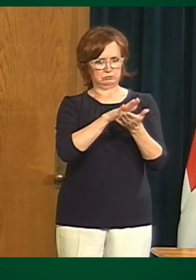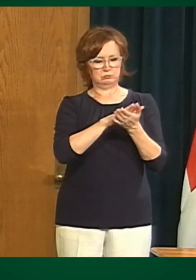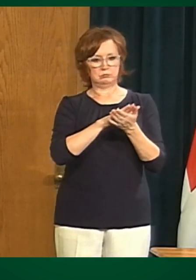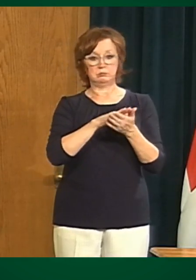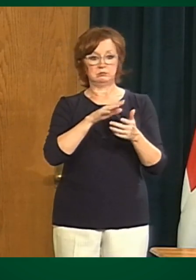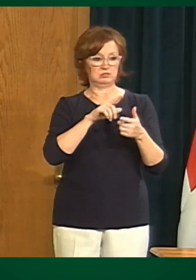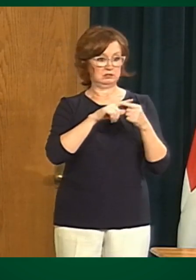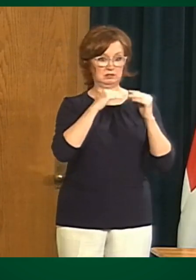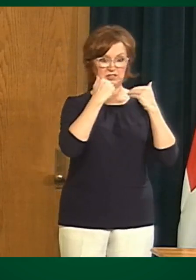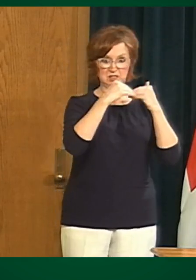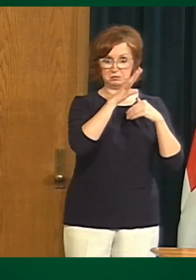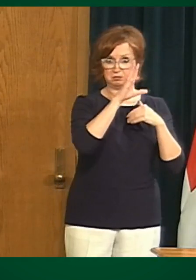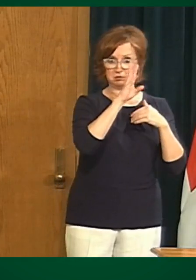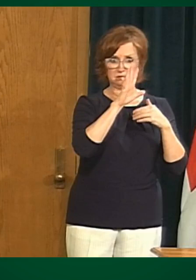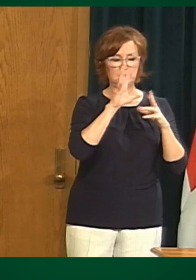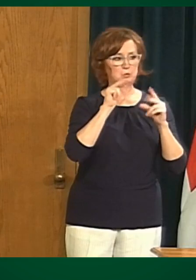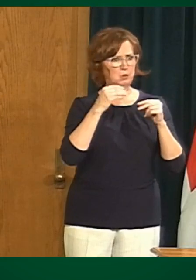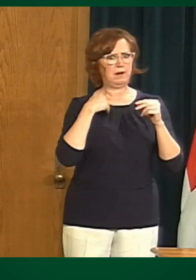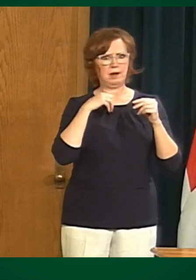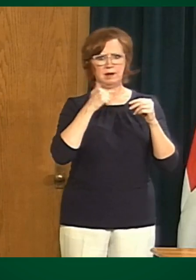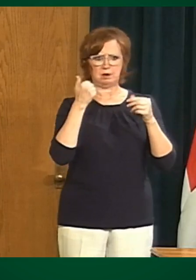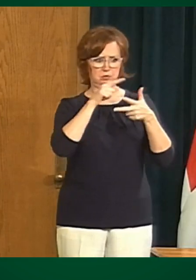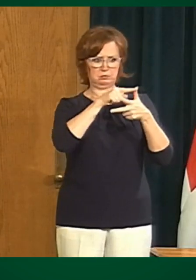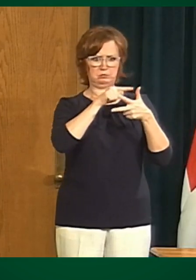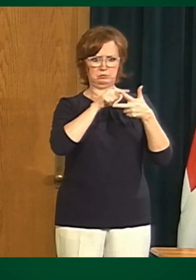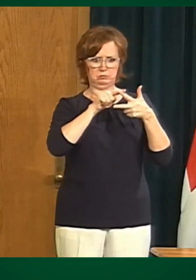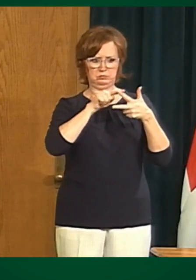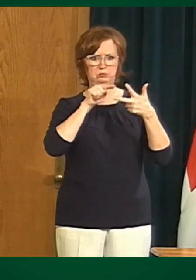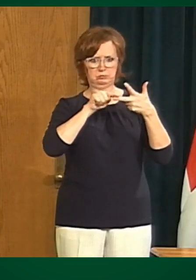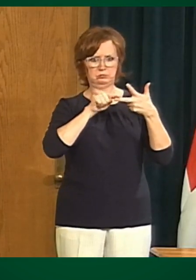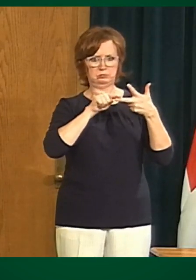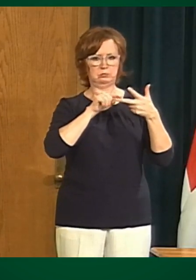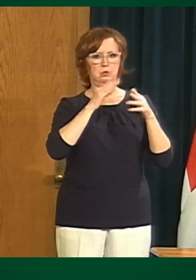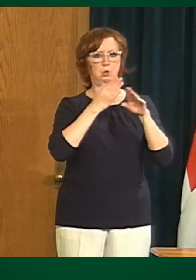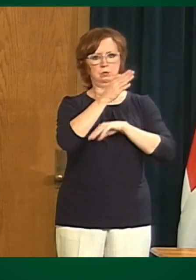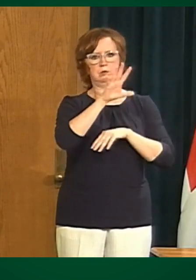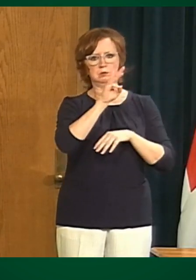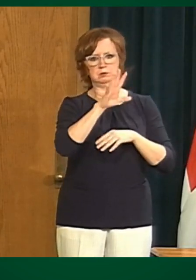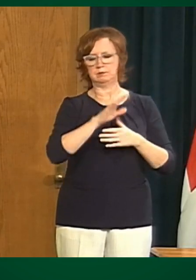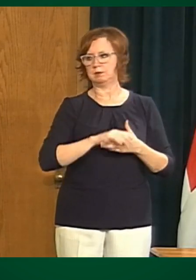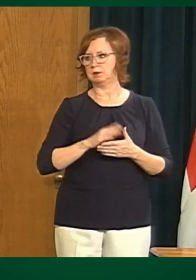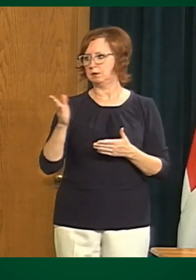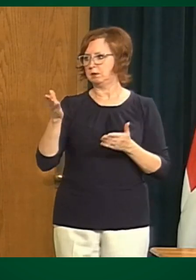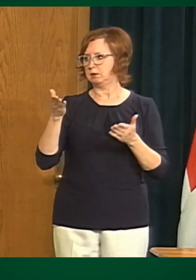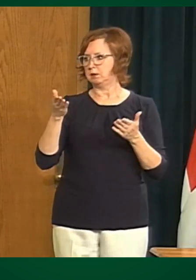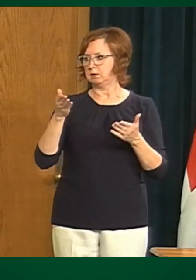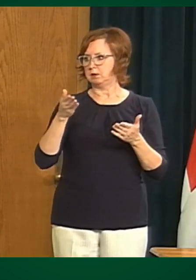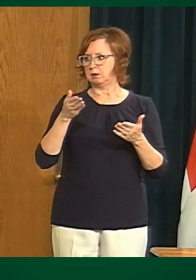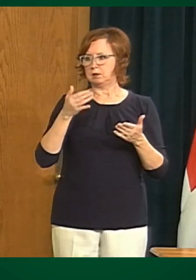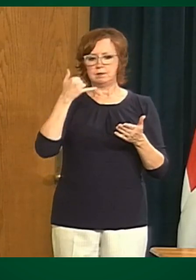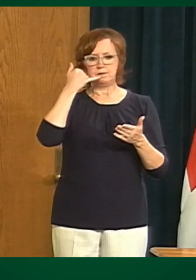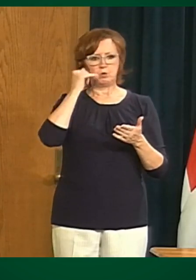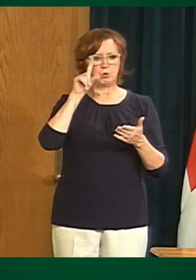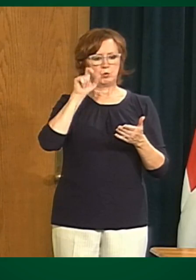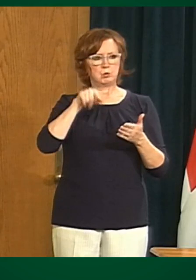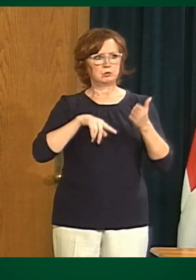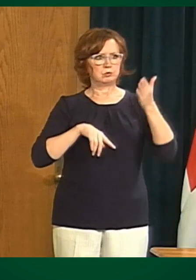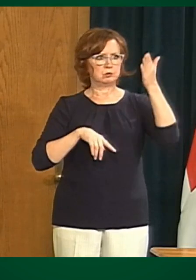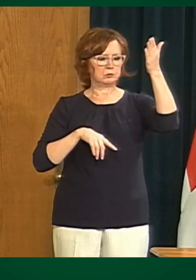housing space that we are utilizing in the community today. We'll take our next question from the phone line